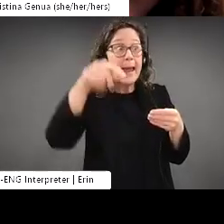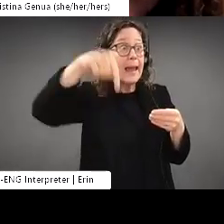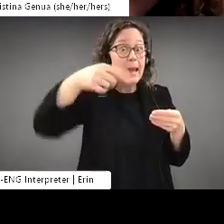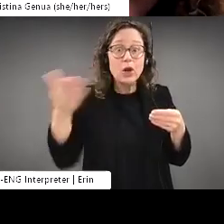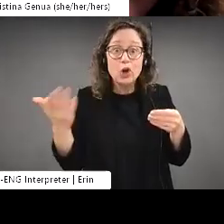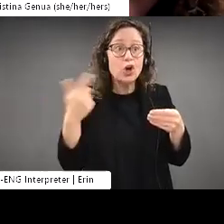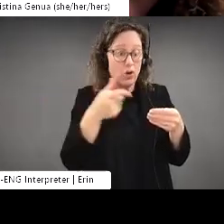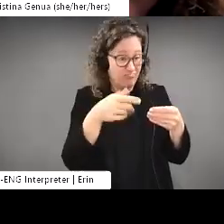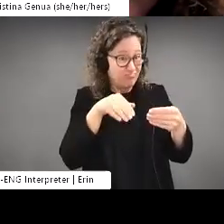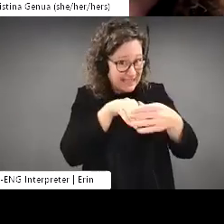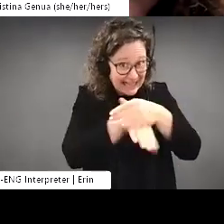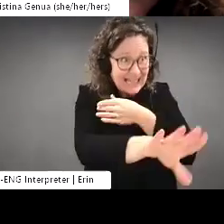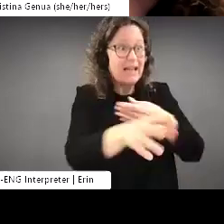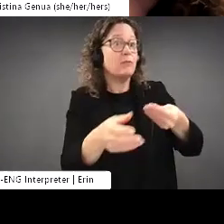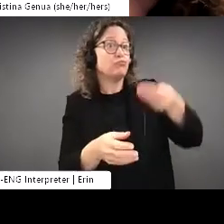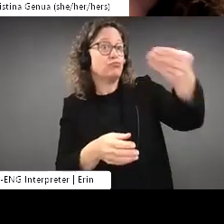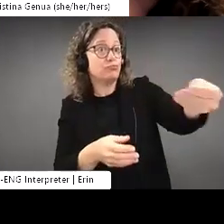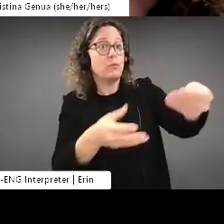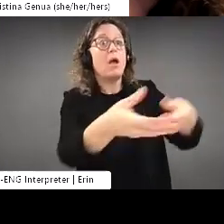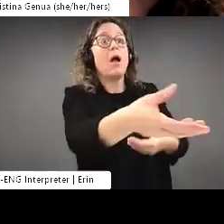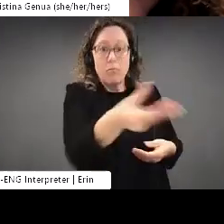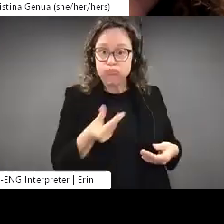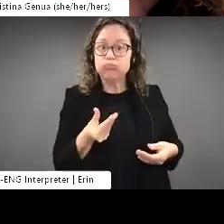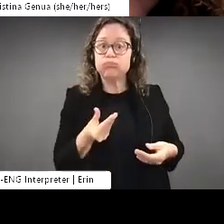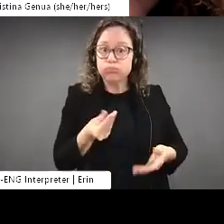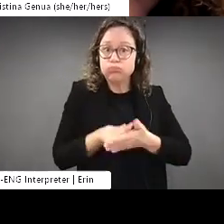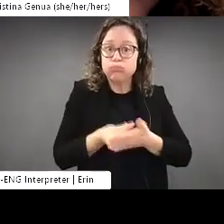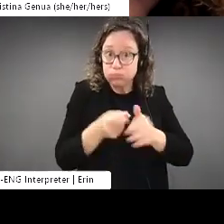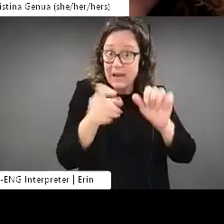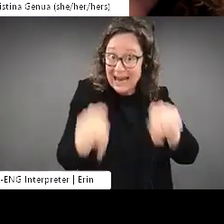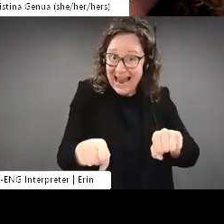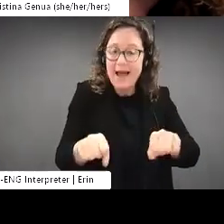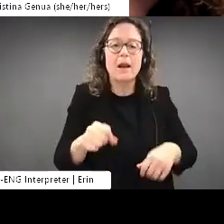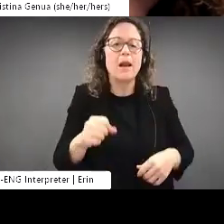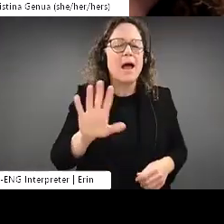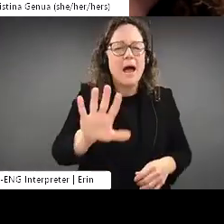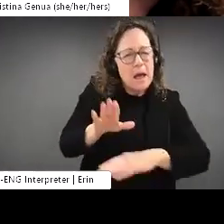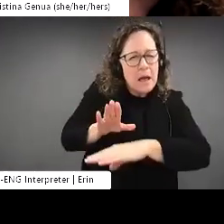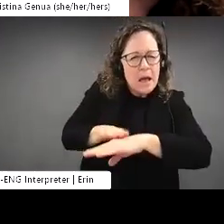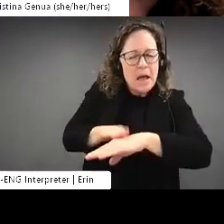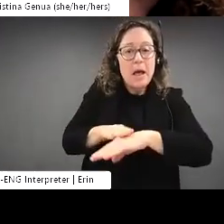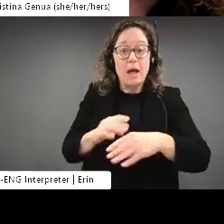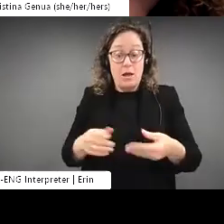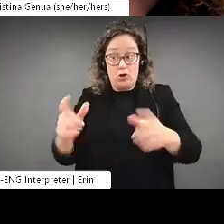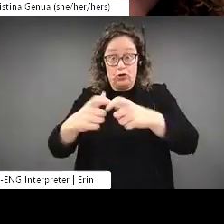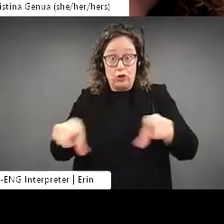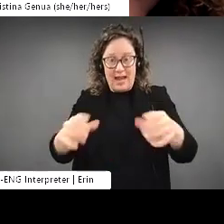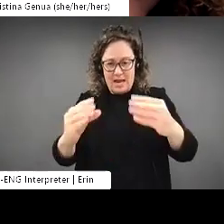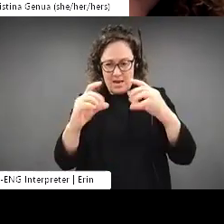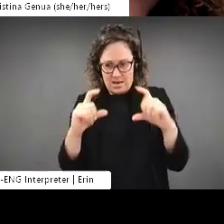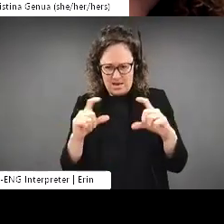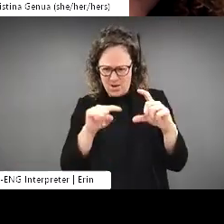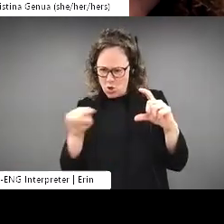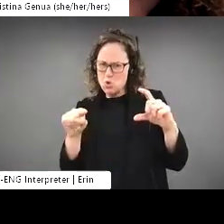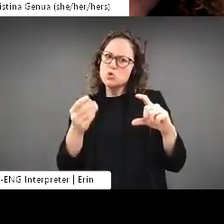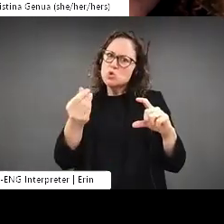check. However, there is a maximum amount. I want to say, don't quote me, but I